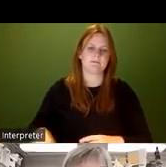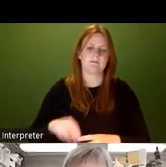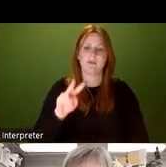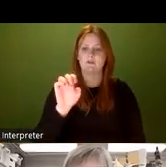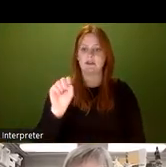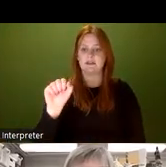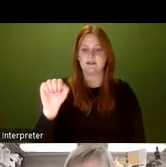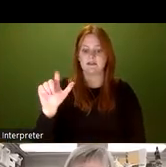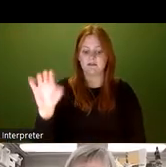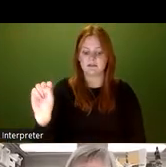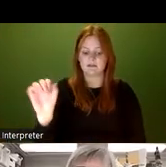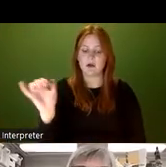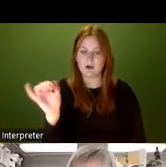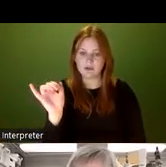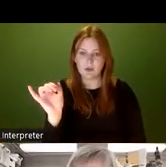I think,